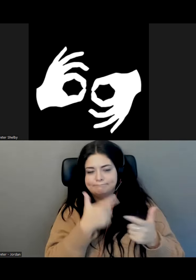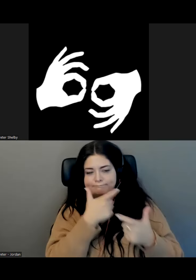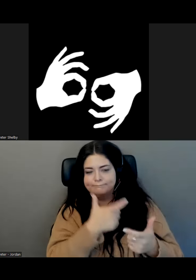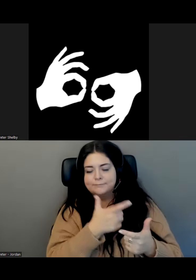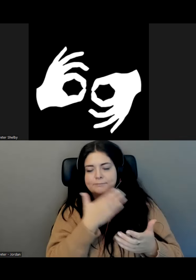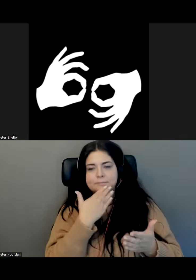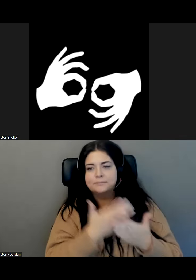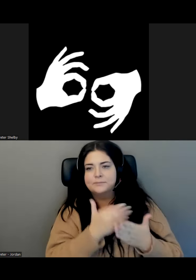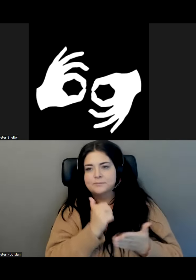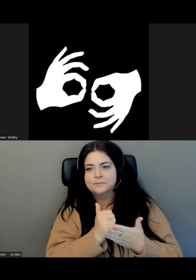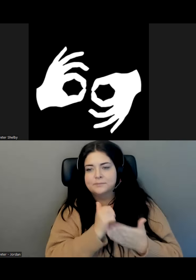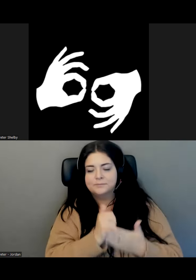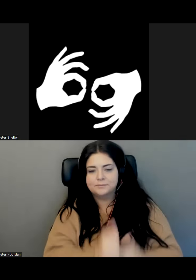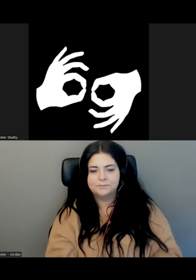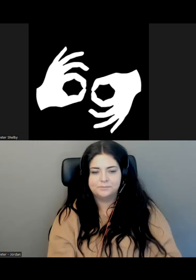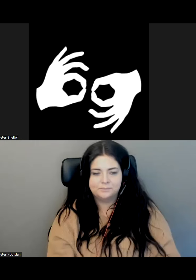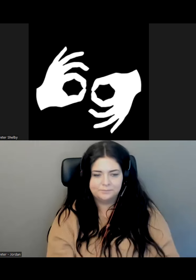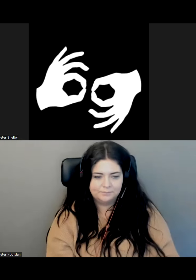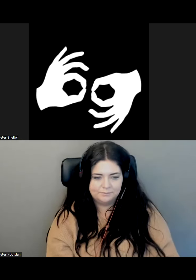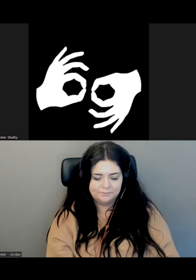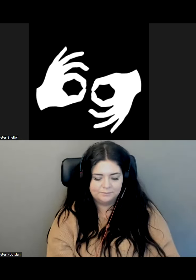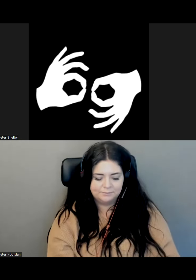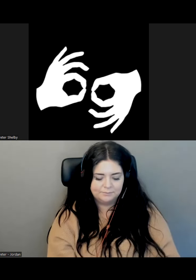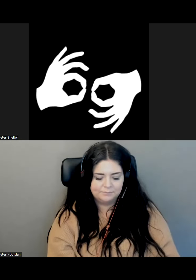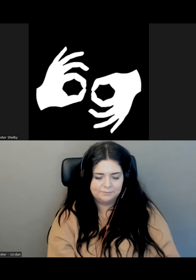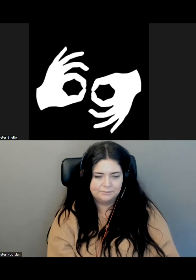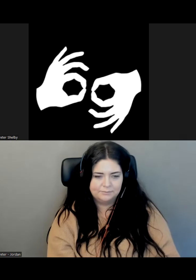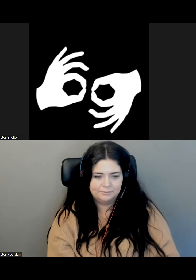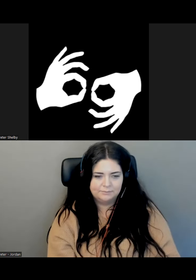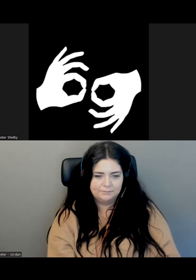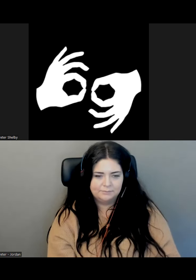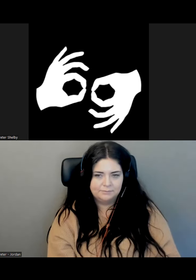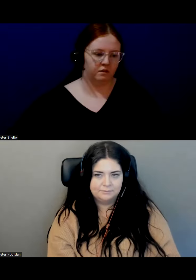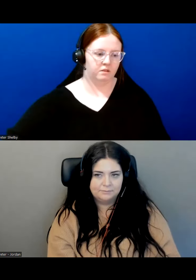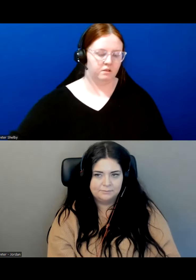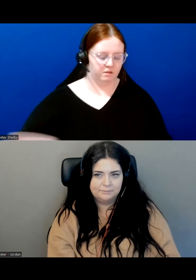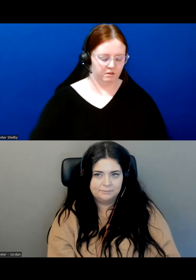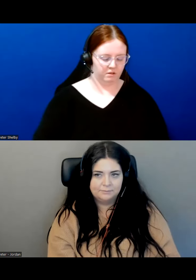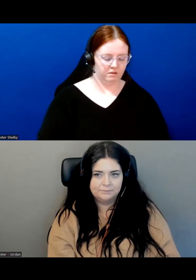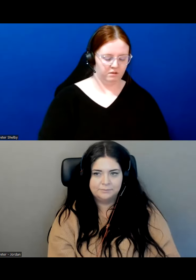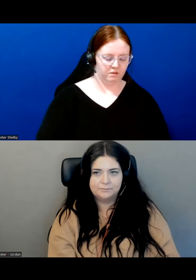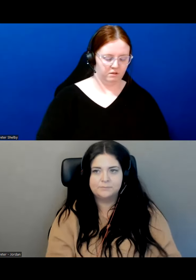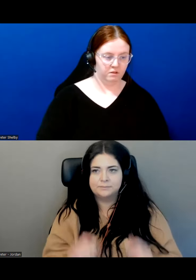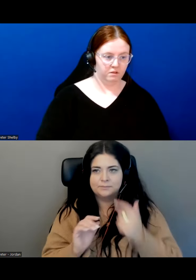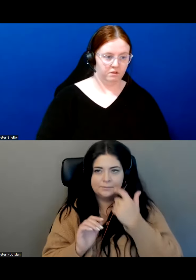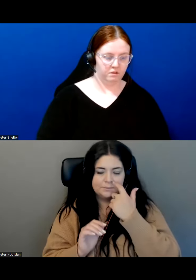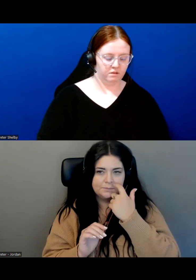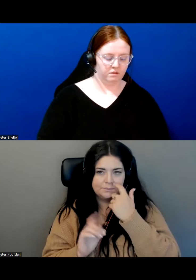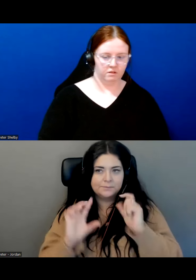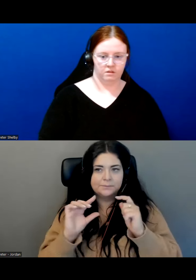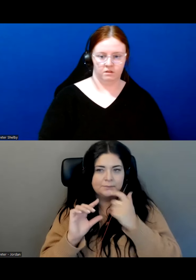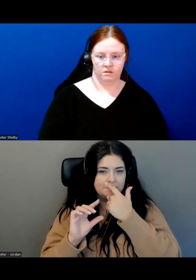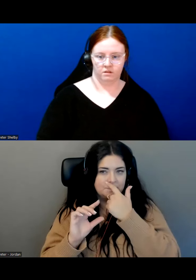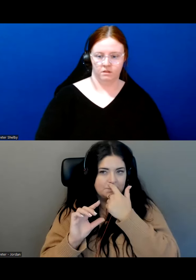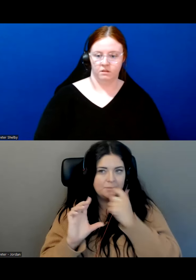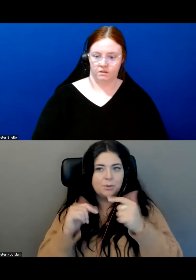in particular. They're a lot smaller and discreet too than they used to be.